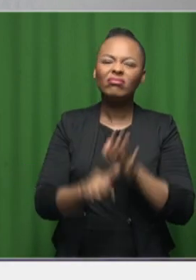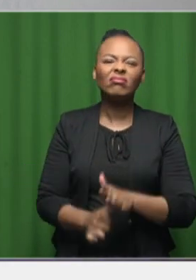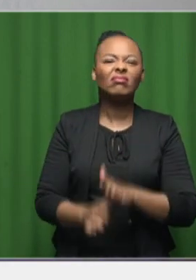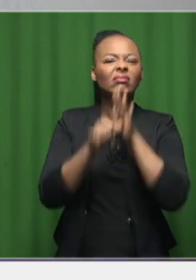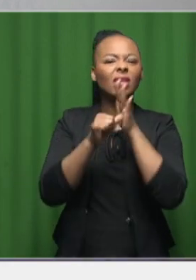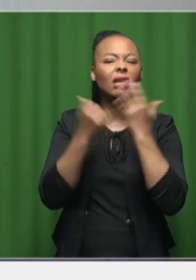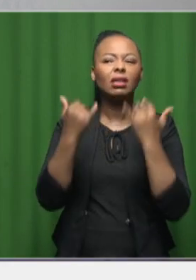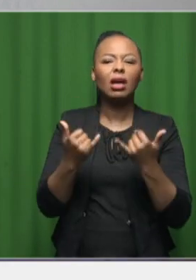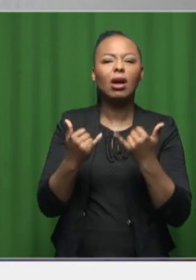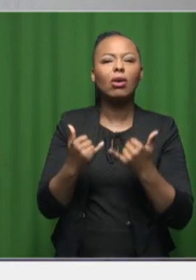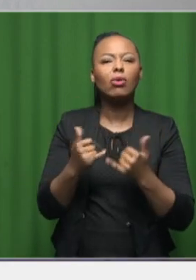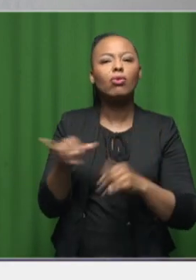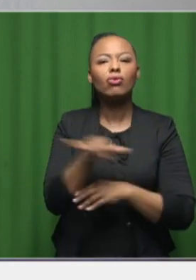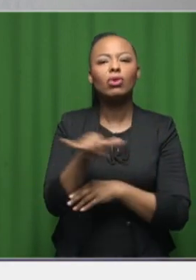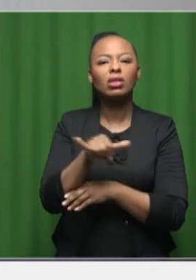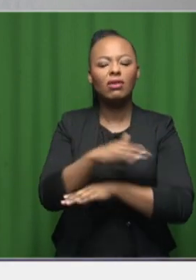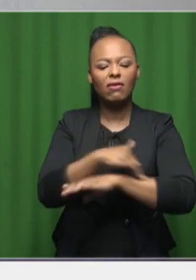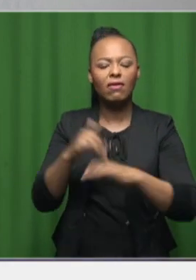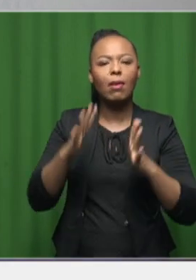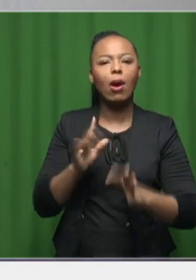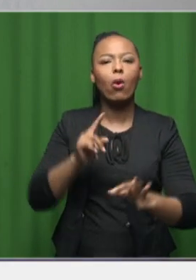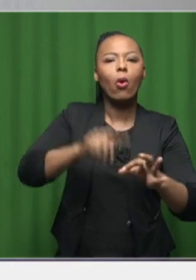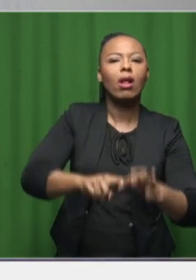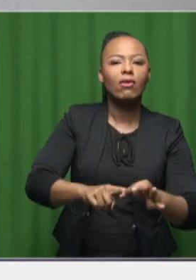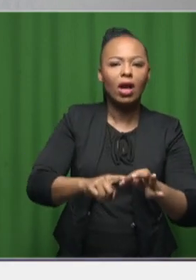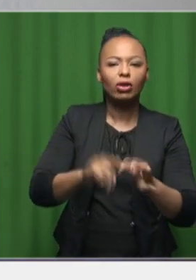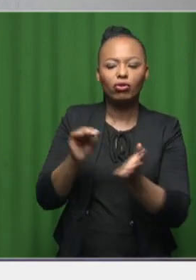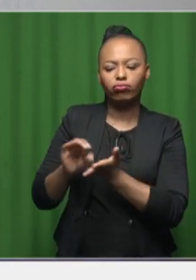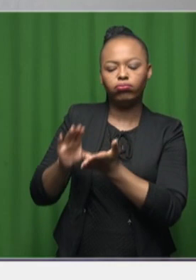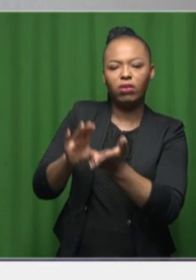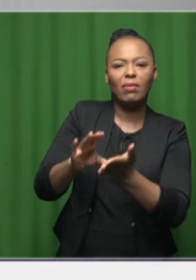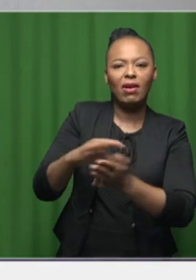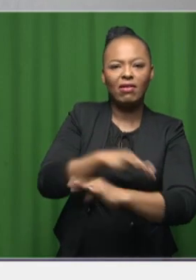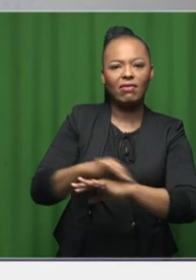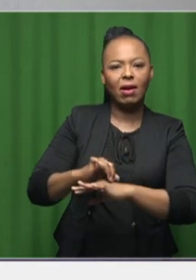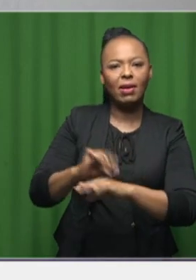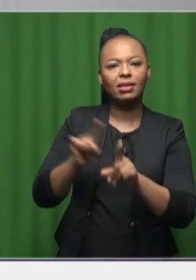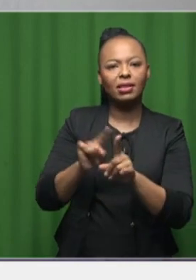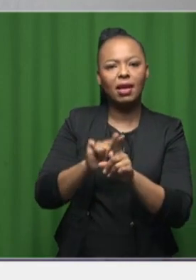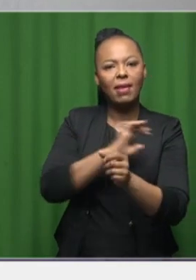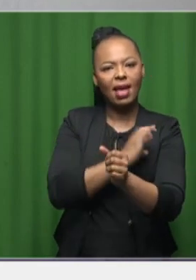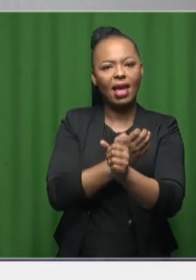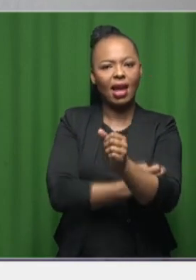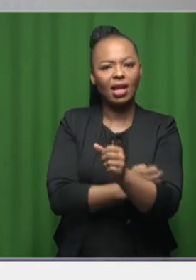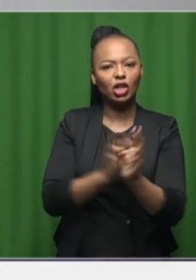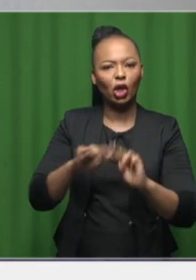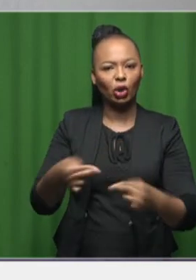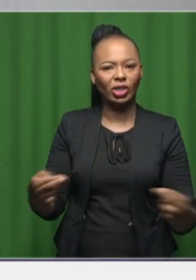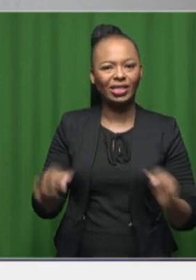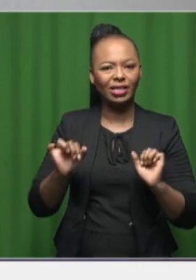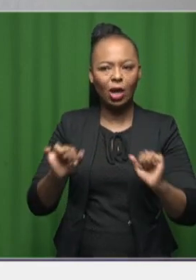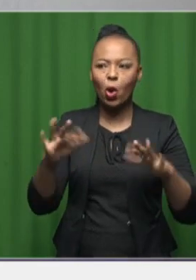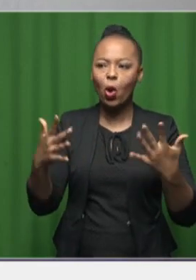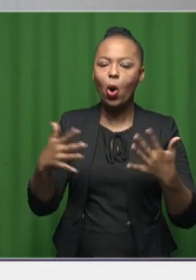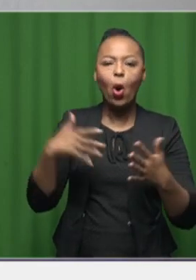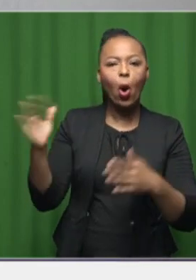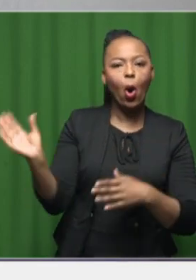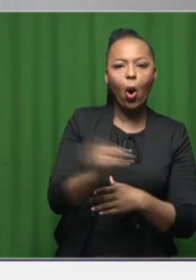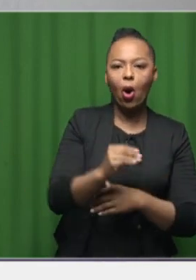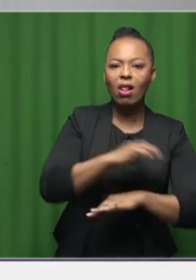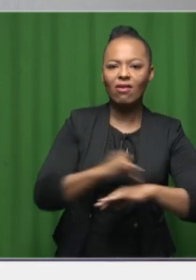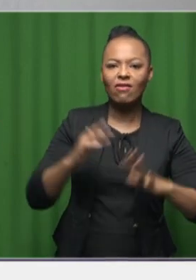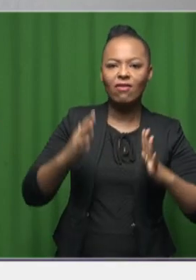actually qualifies to apply for the funding to invest in these alternative energy sources, or is it basically open to every farmer to